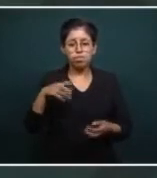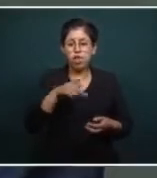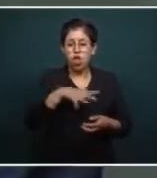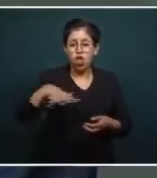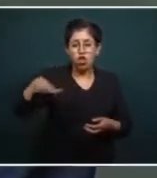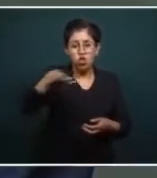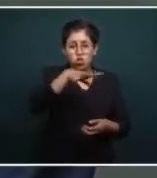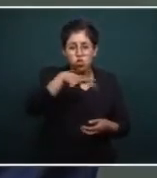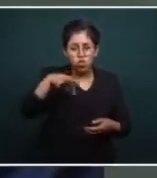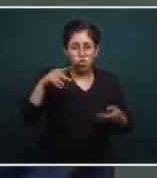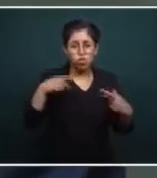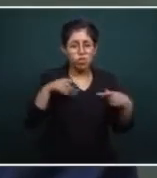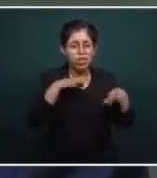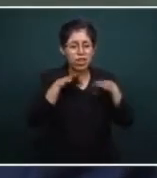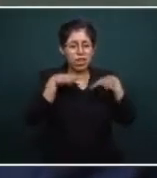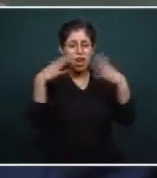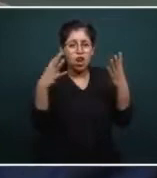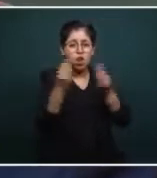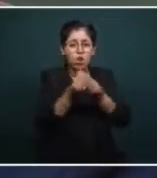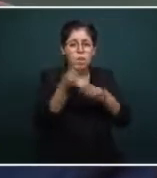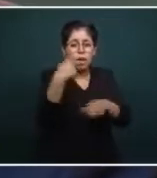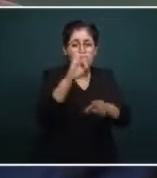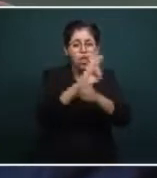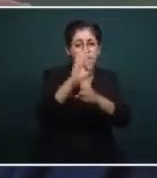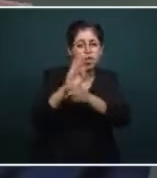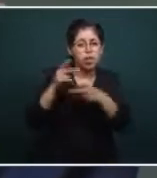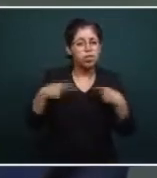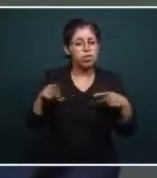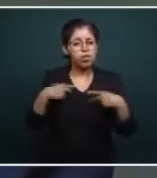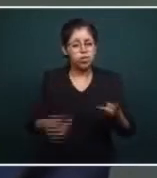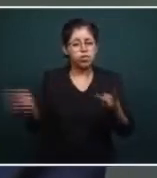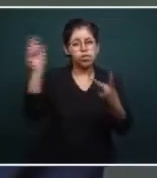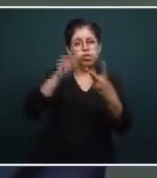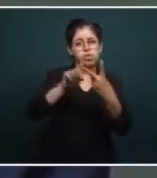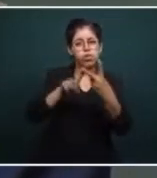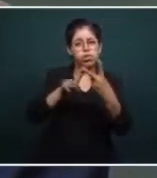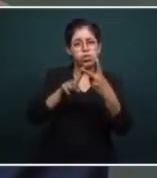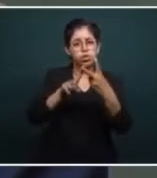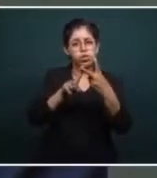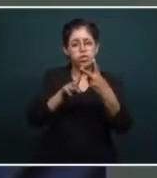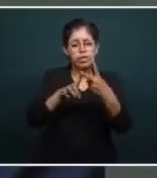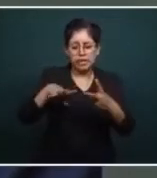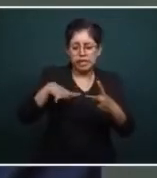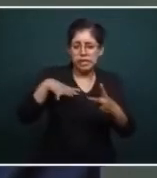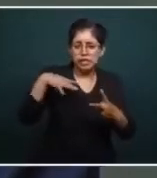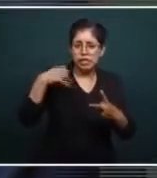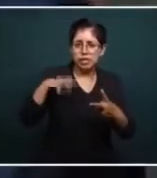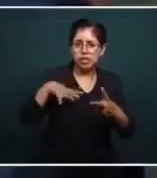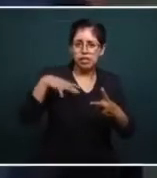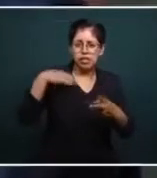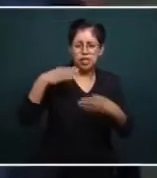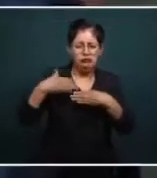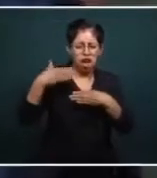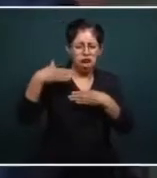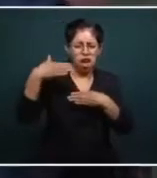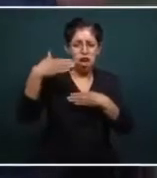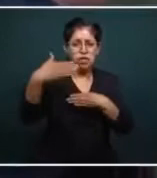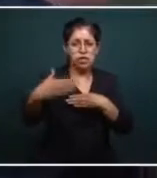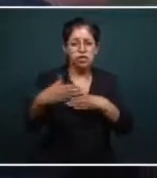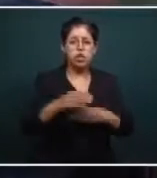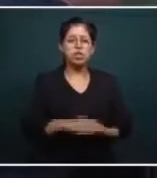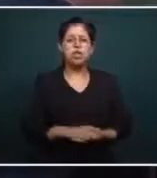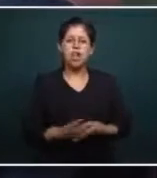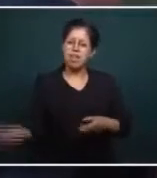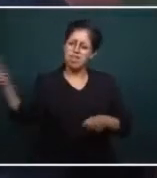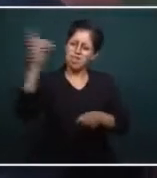es importantísimo. this is very important. Y dos, And la next, perseverancia. the perseverance, Que todos los